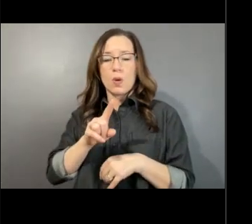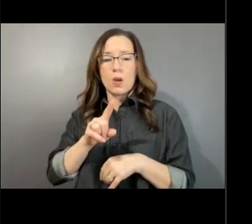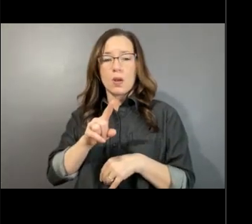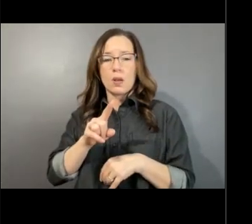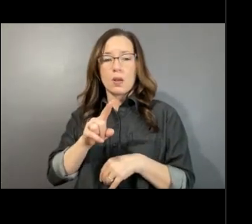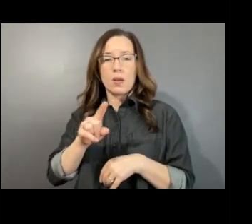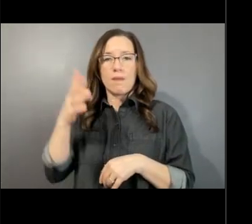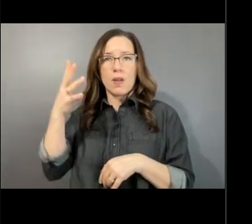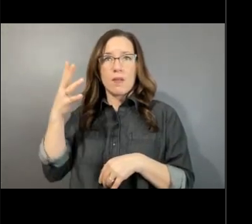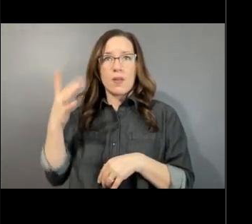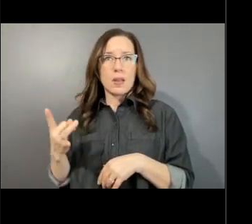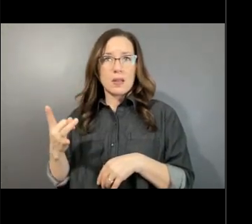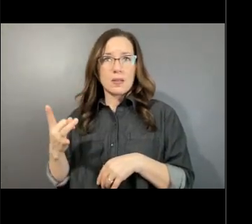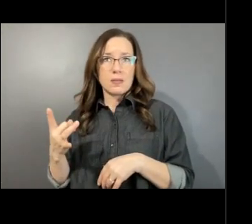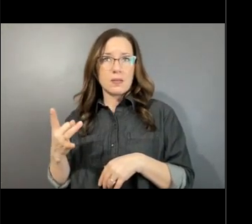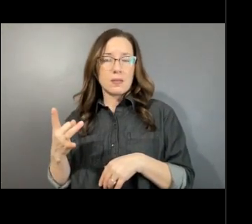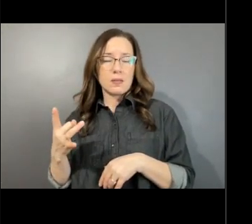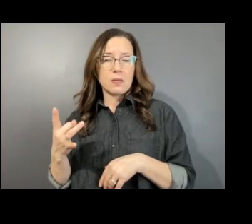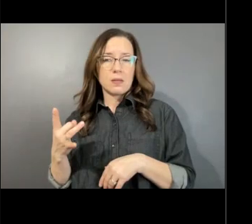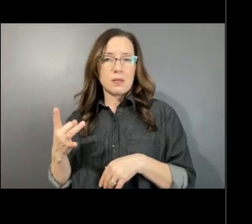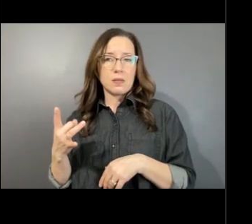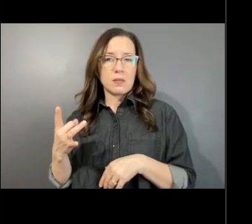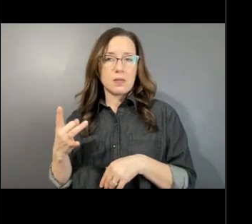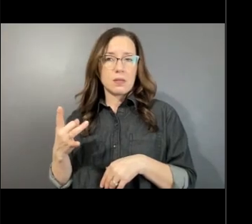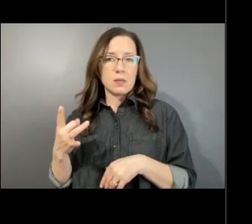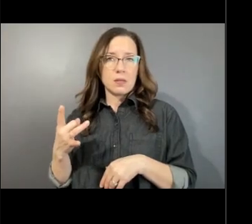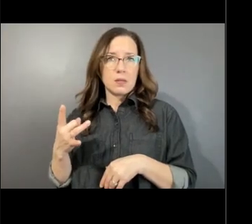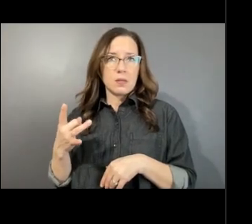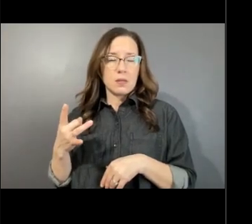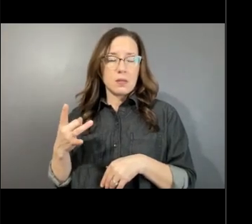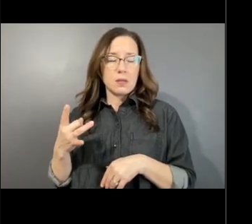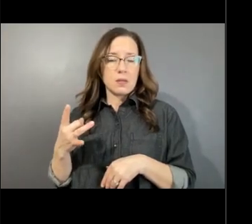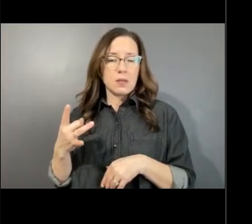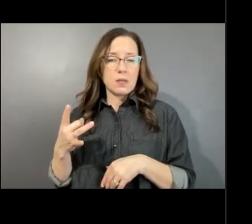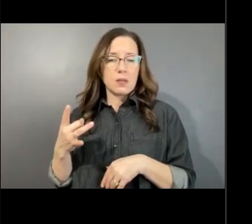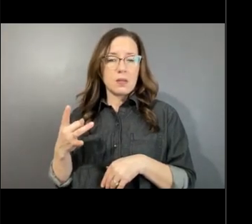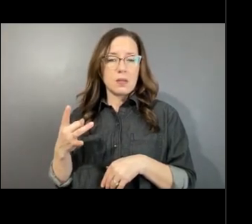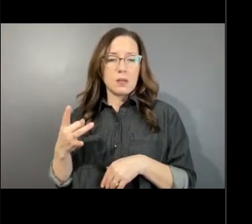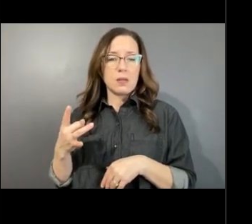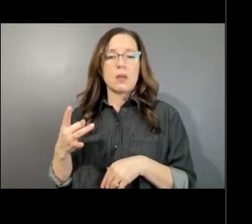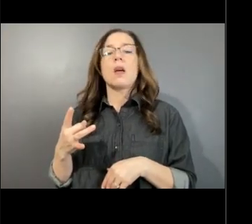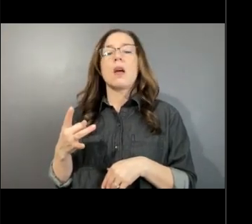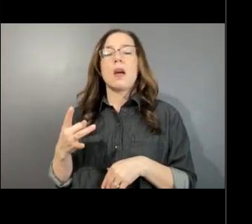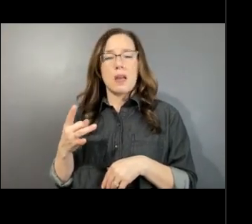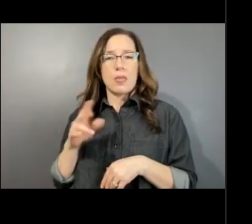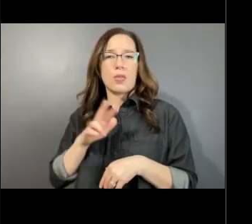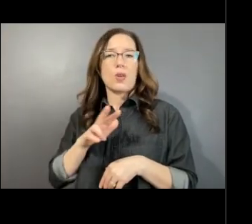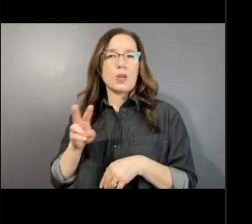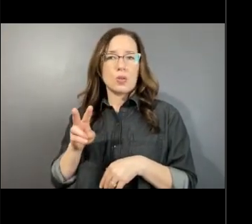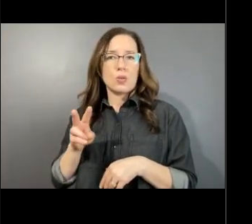5/8 of an inch and 32 inches wide.